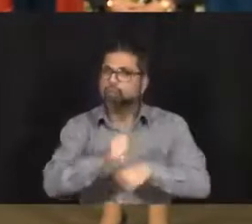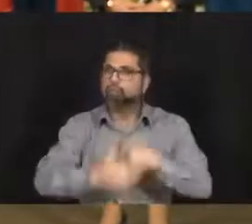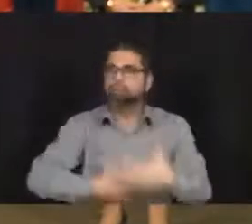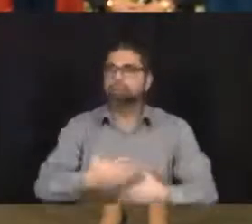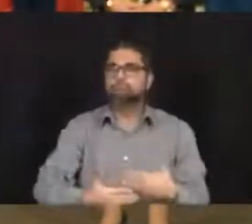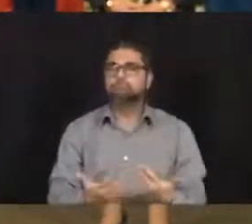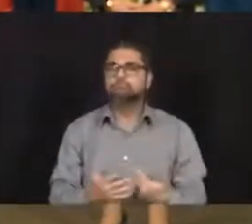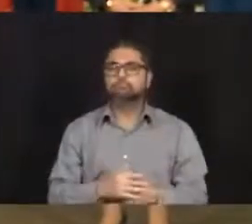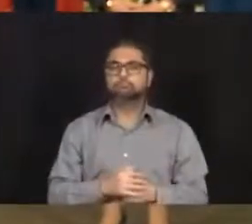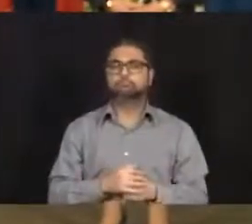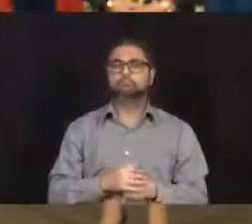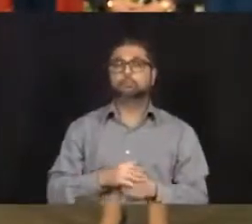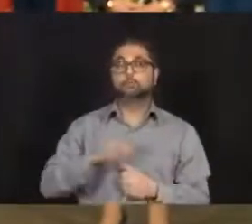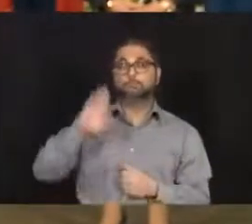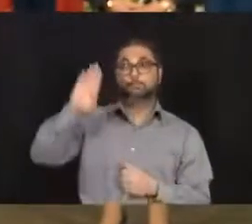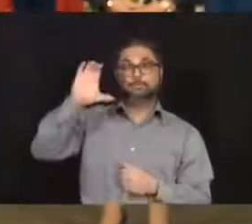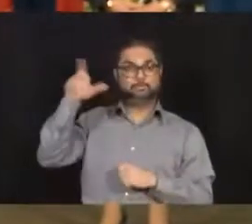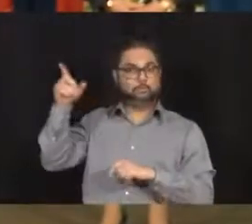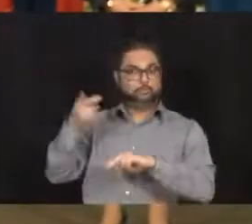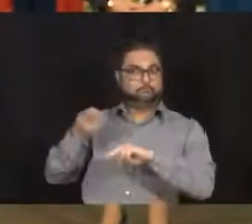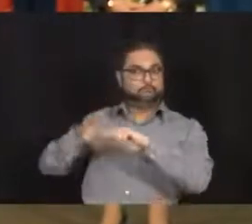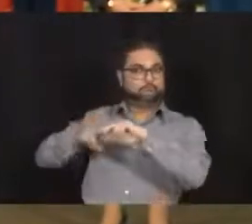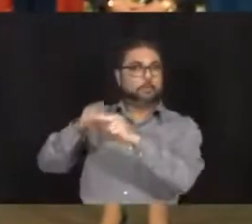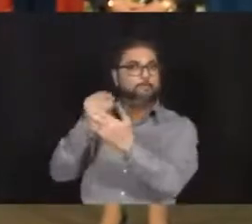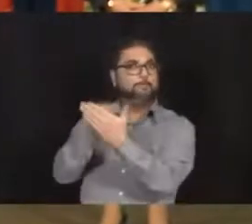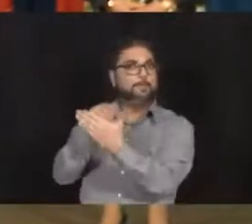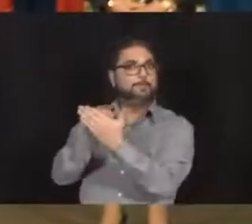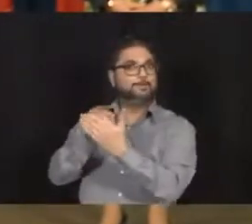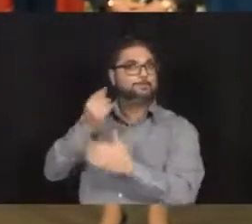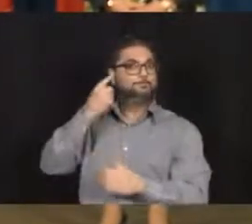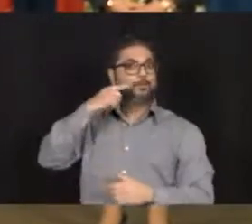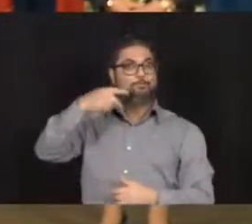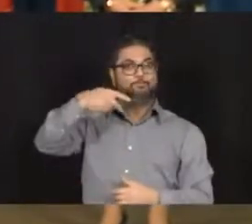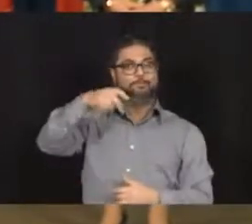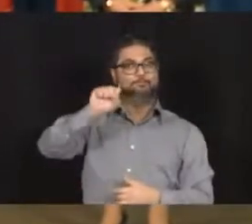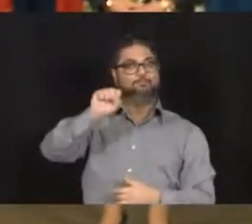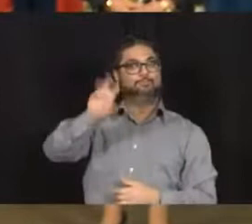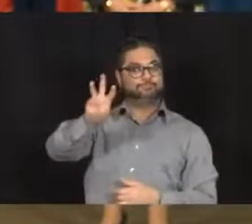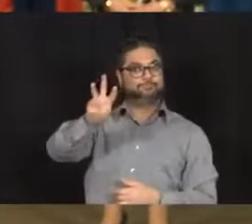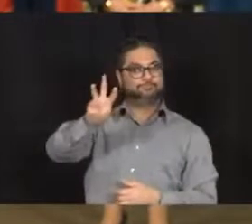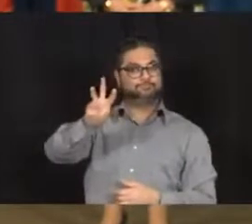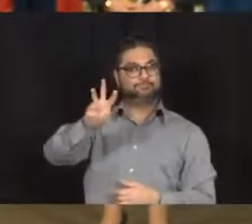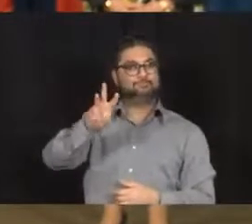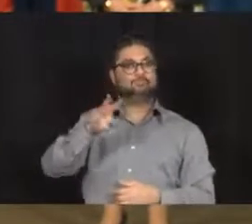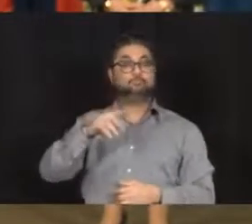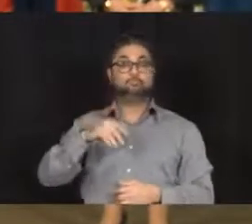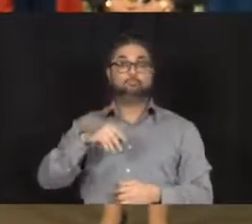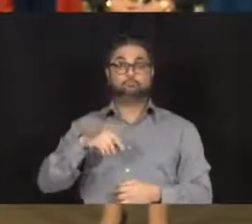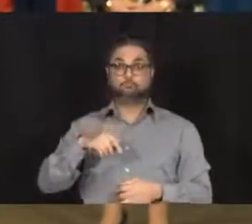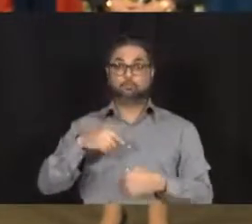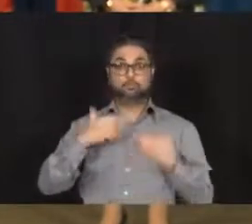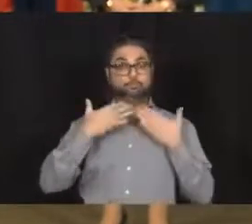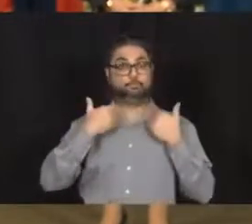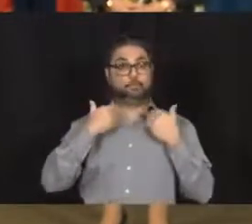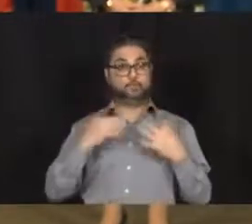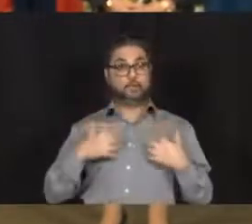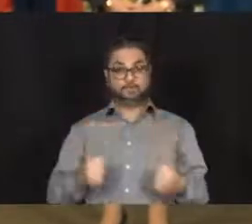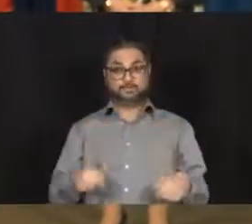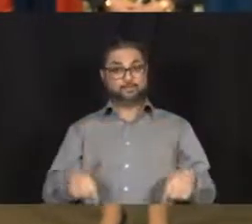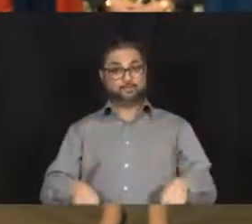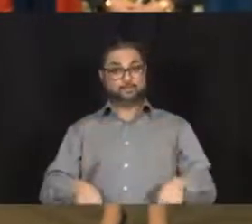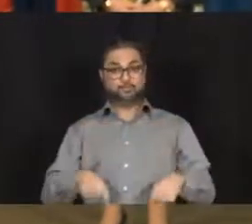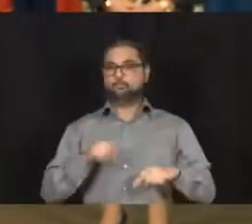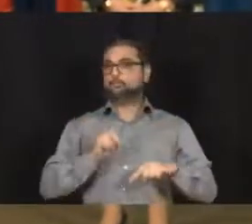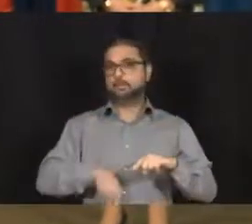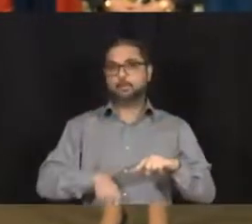British Columbia. But I mean, how can you try and get people to work in these facilities and put their lives at risk when they're paid so